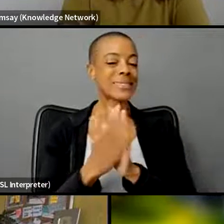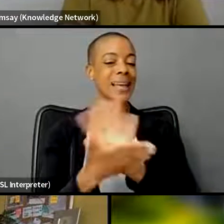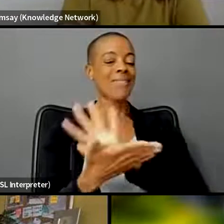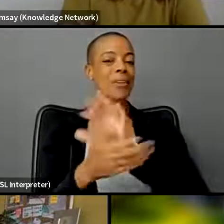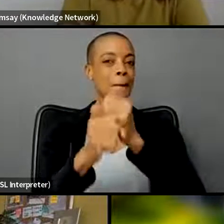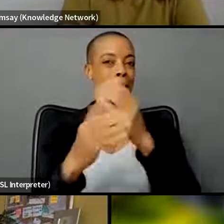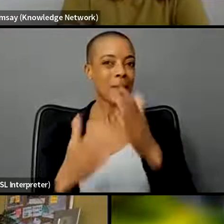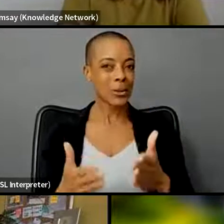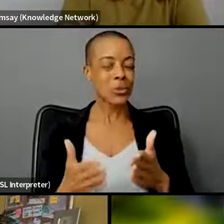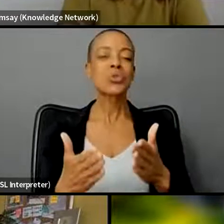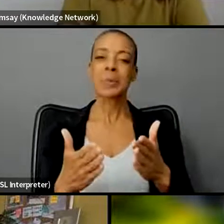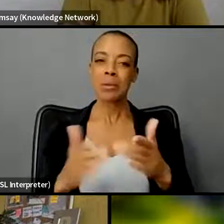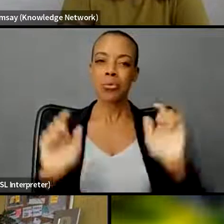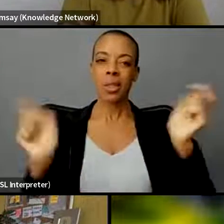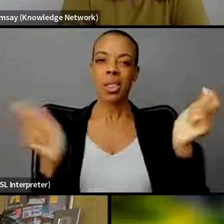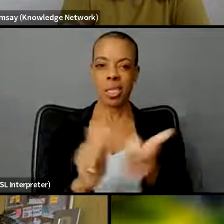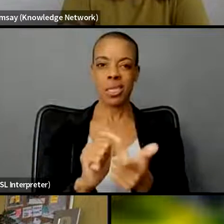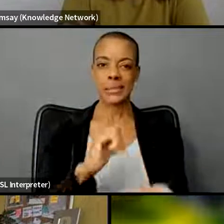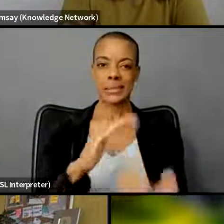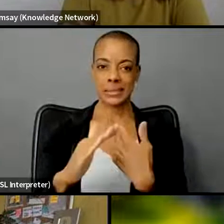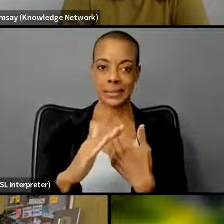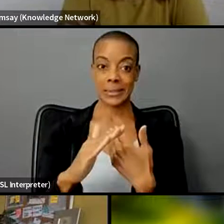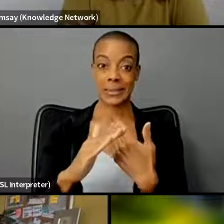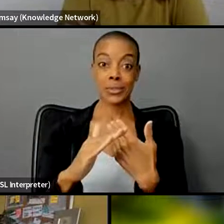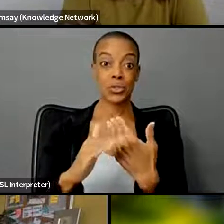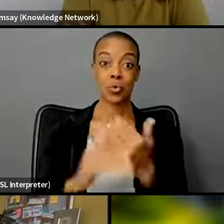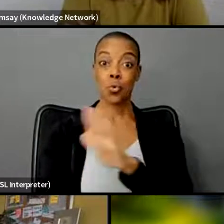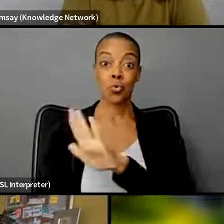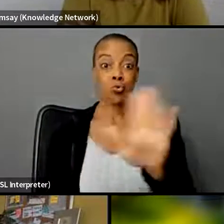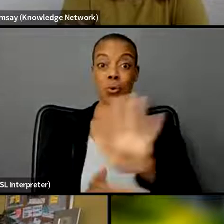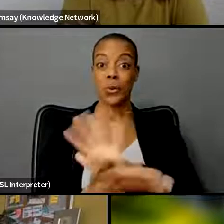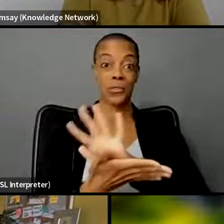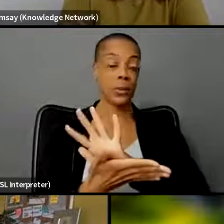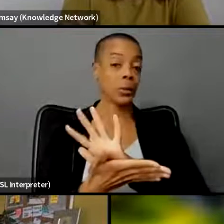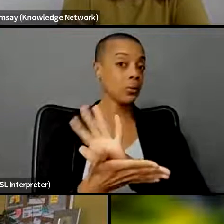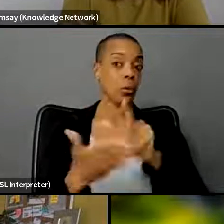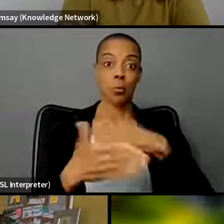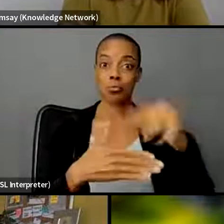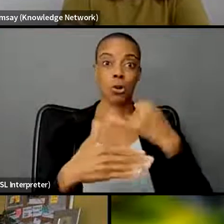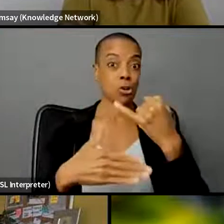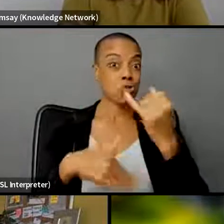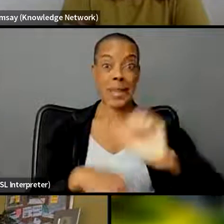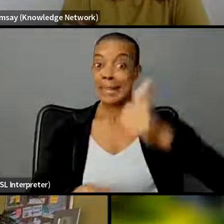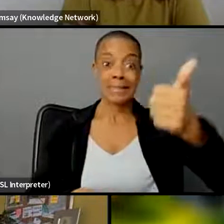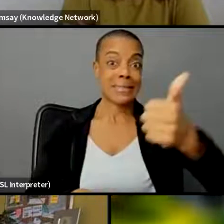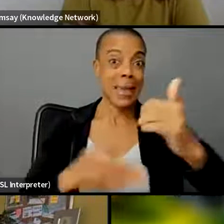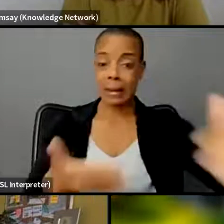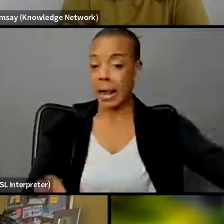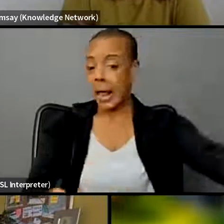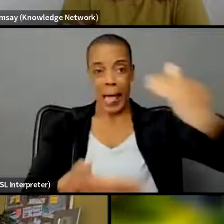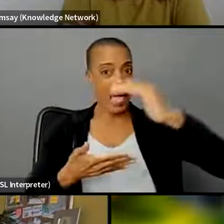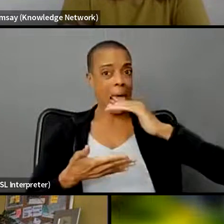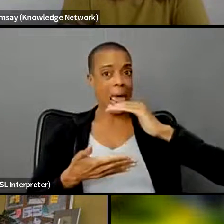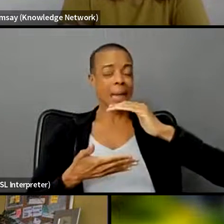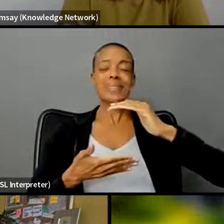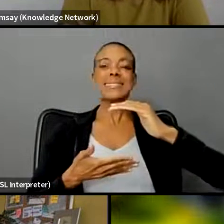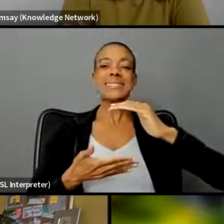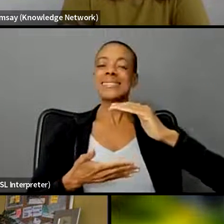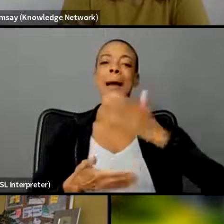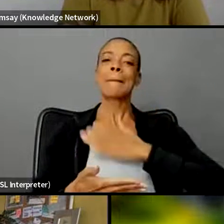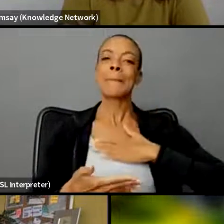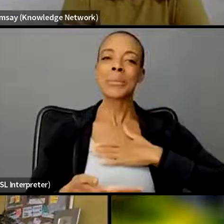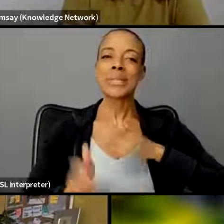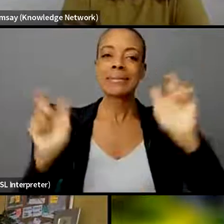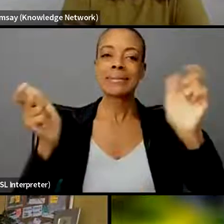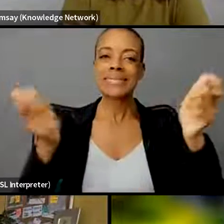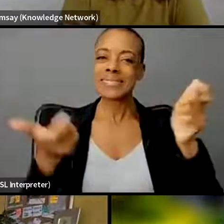they send to us. So rather than sending all 10 of your projects that are currently in the works, send us your top 2. Be selective